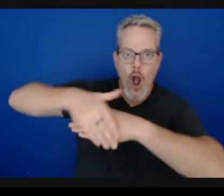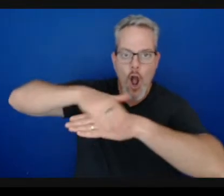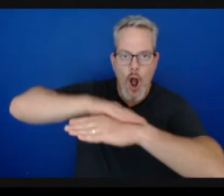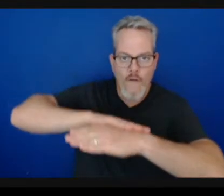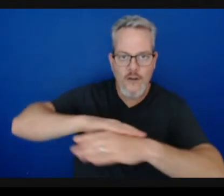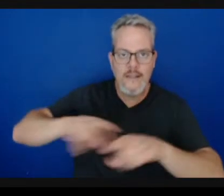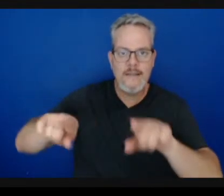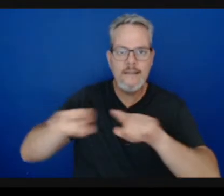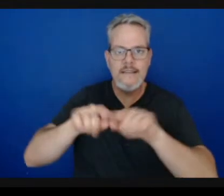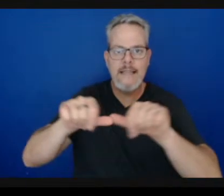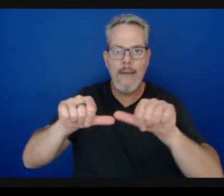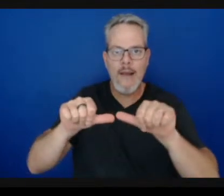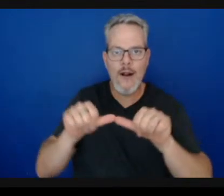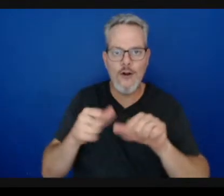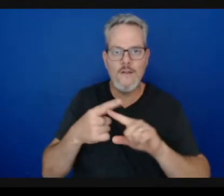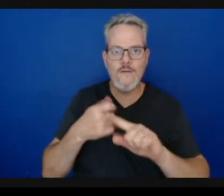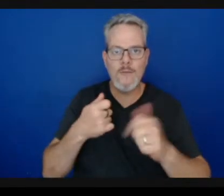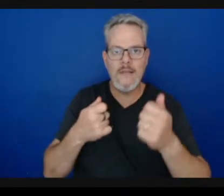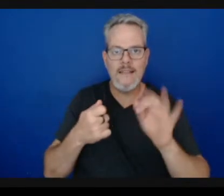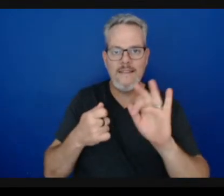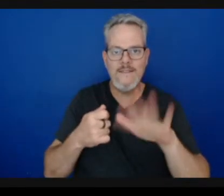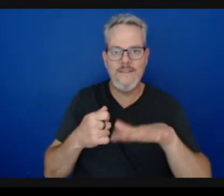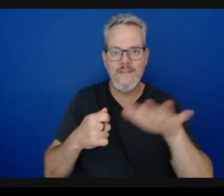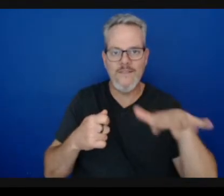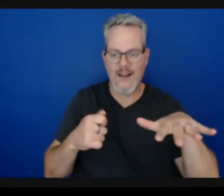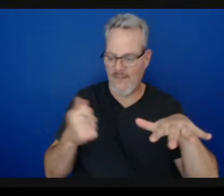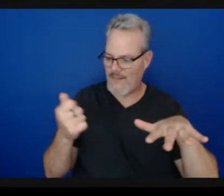there, and in here as well.